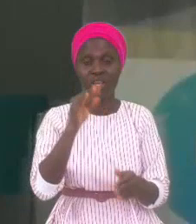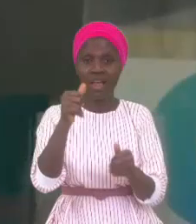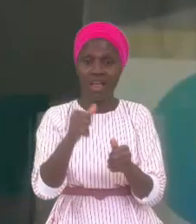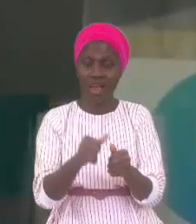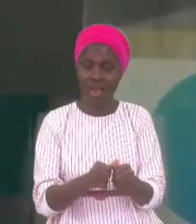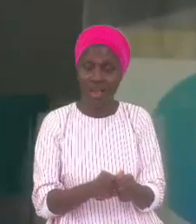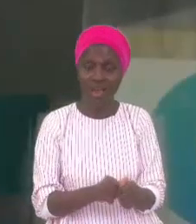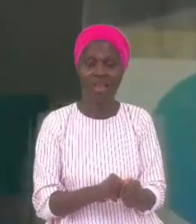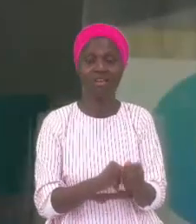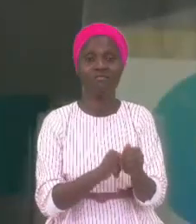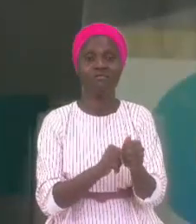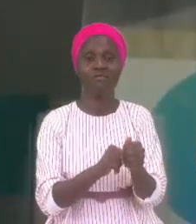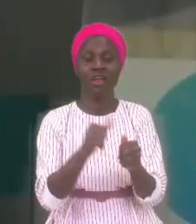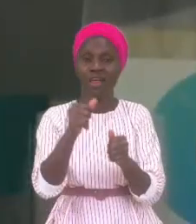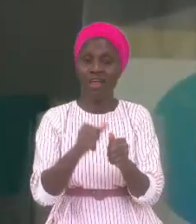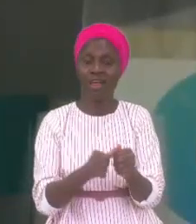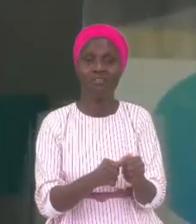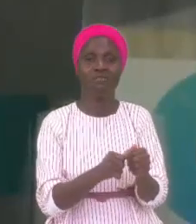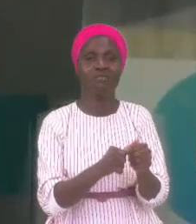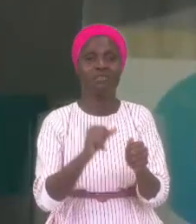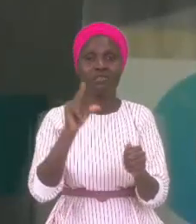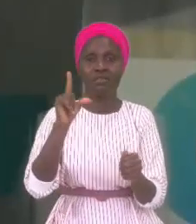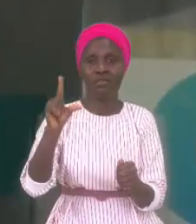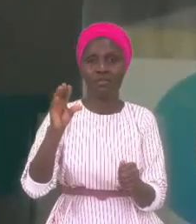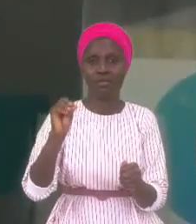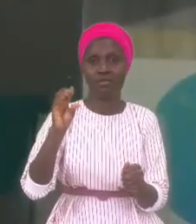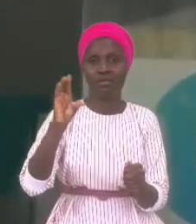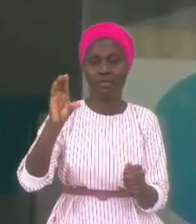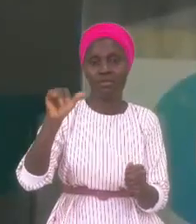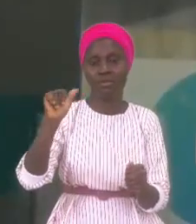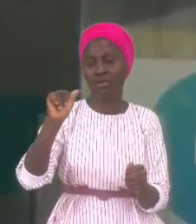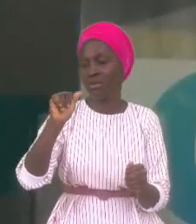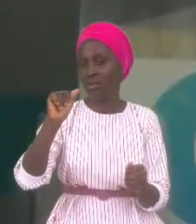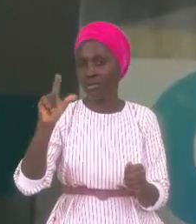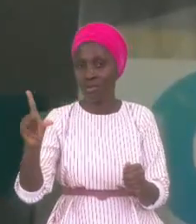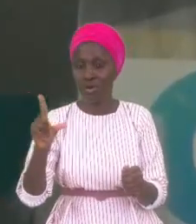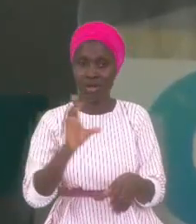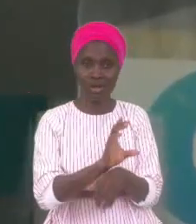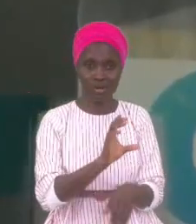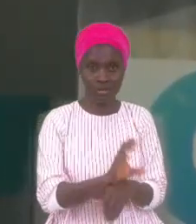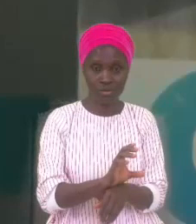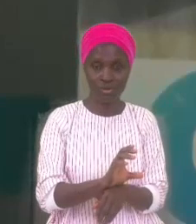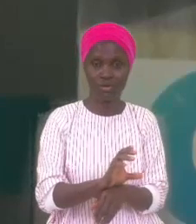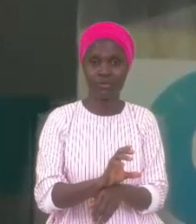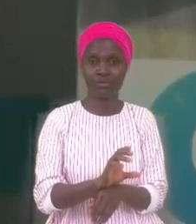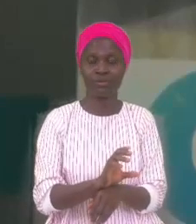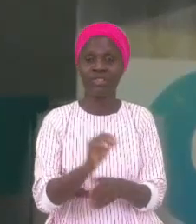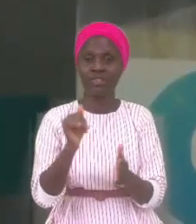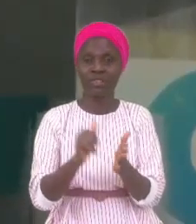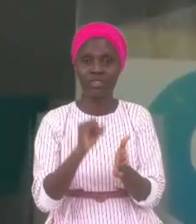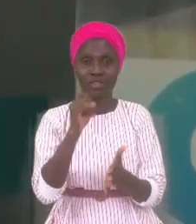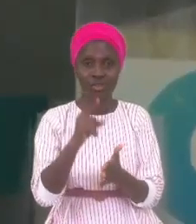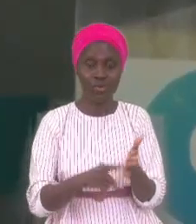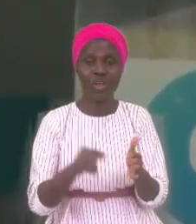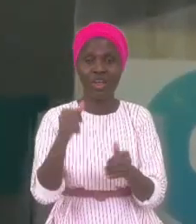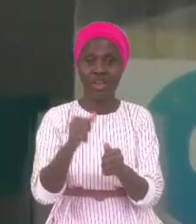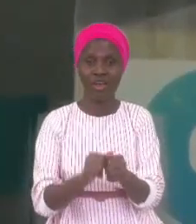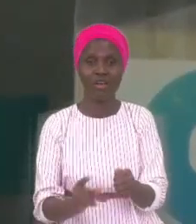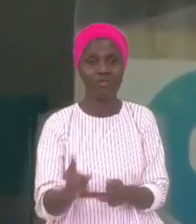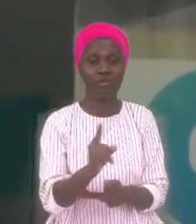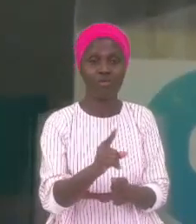a denomination, and the denomination part of the body of Christ, that's what everyone ought to be. If